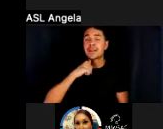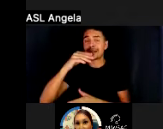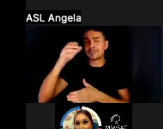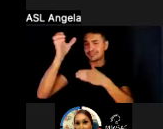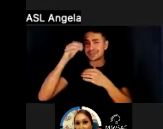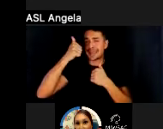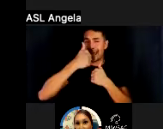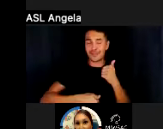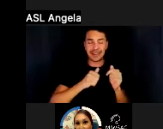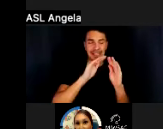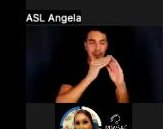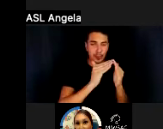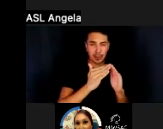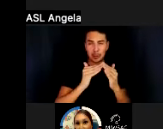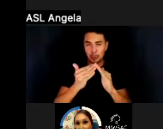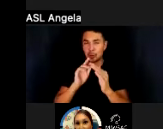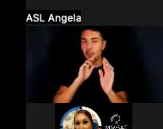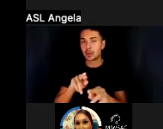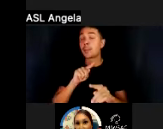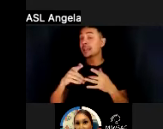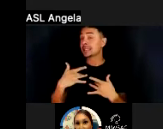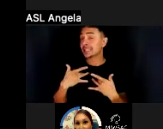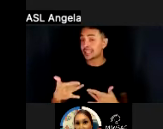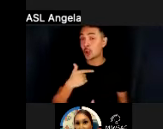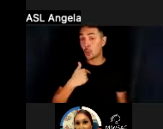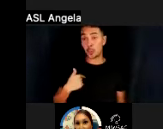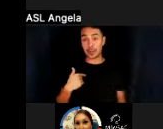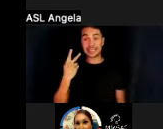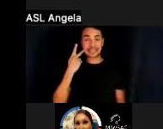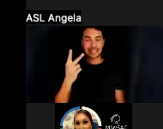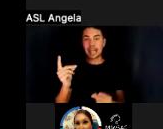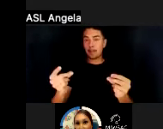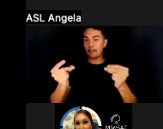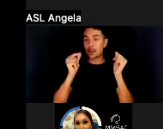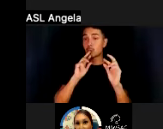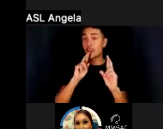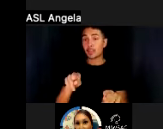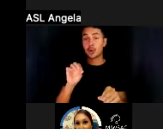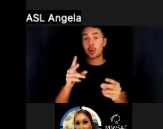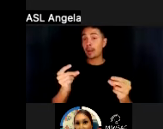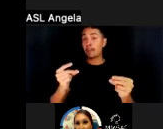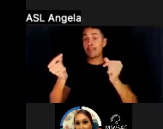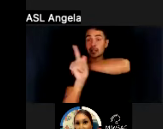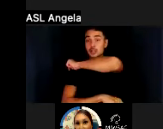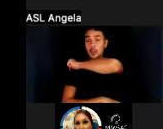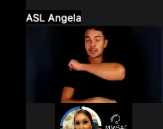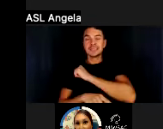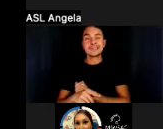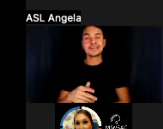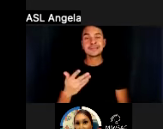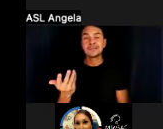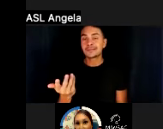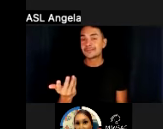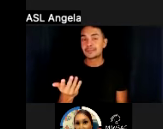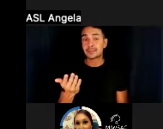community's response, but typically we tended to see a more immediate response or immediate consequence, right? It could have been